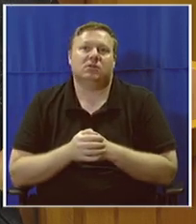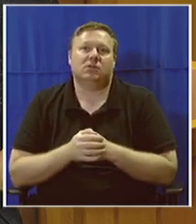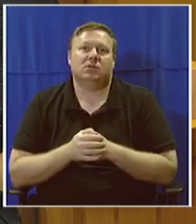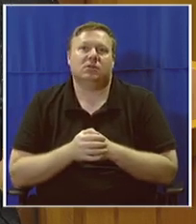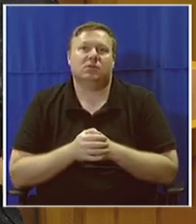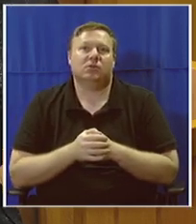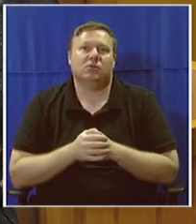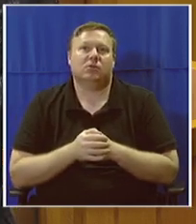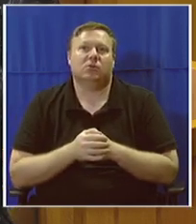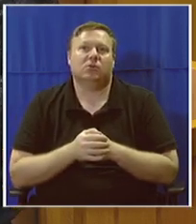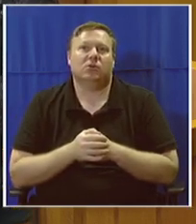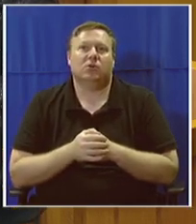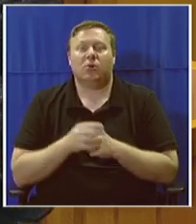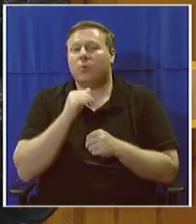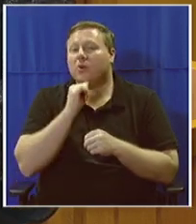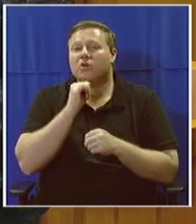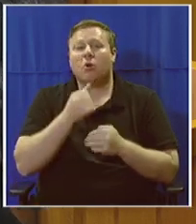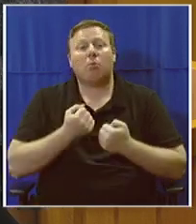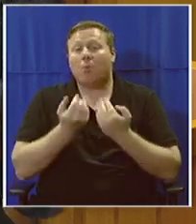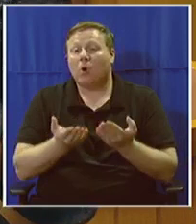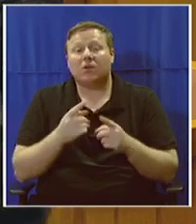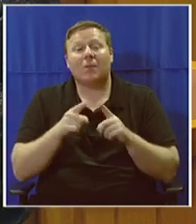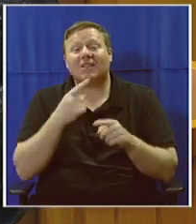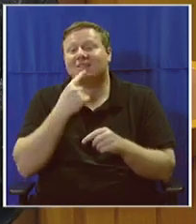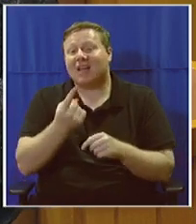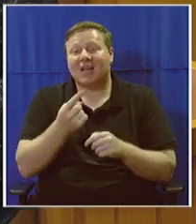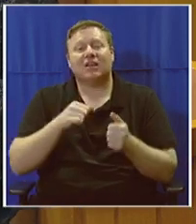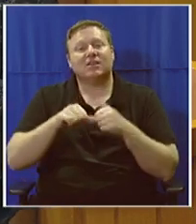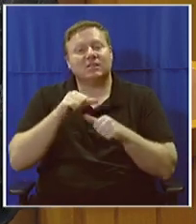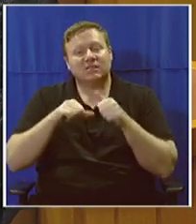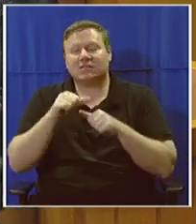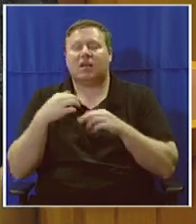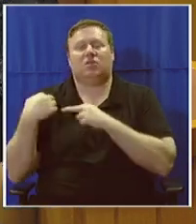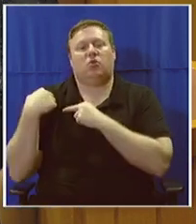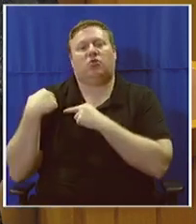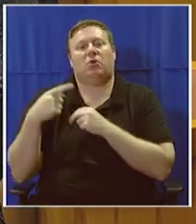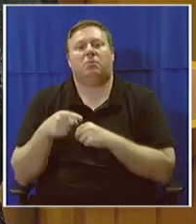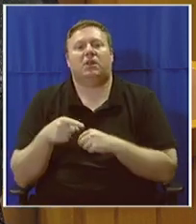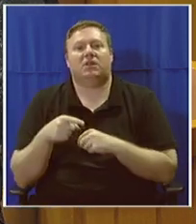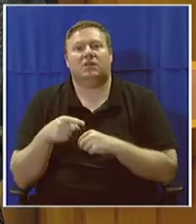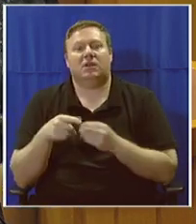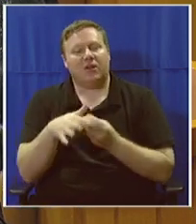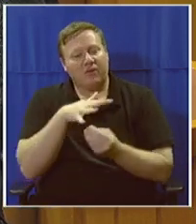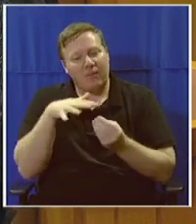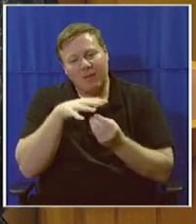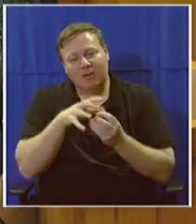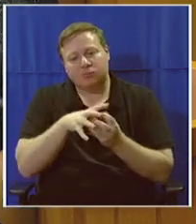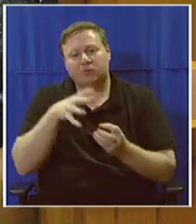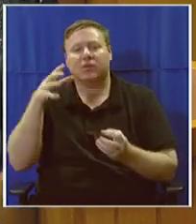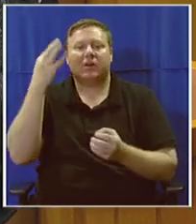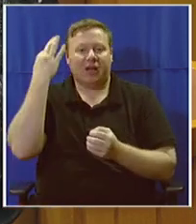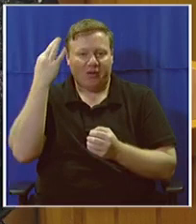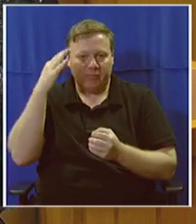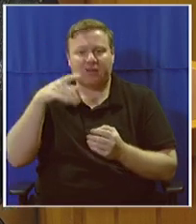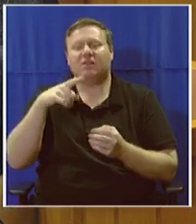we're not opposing, but we're just saying that it's a societal responsibility from families to government,